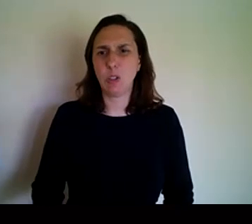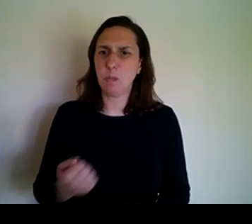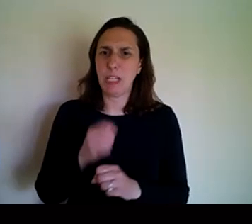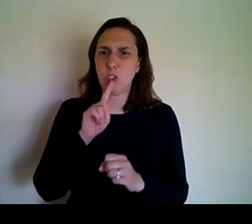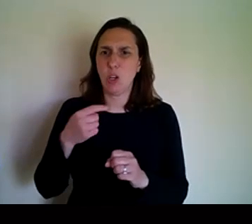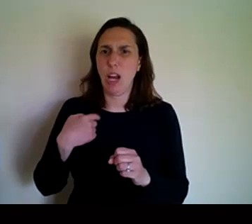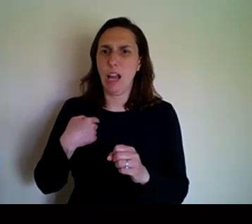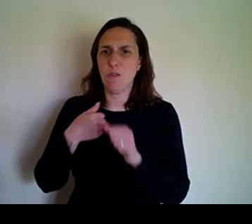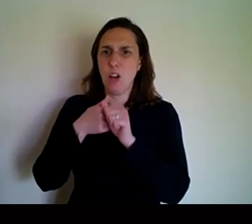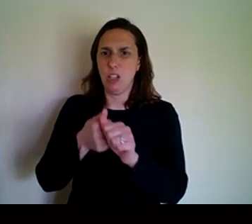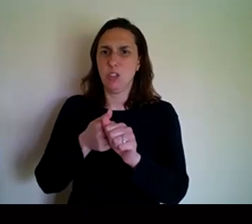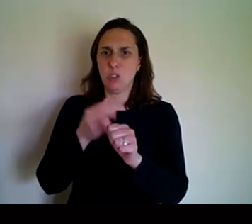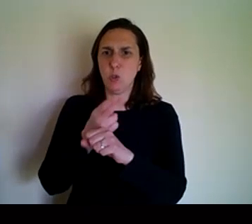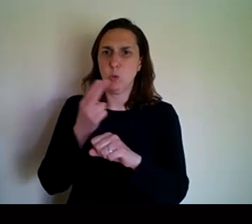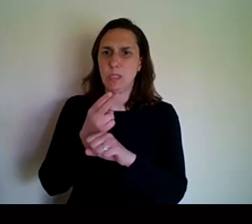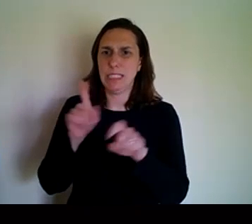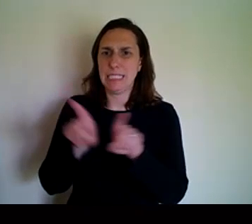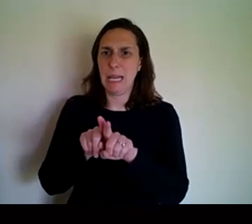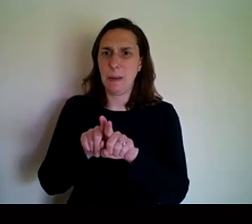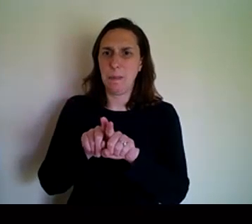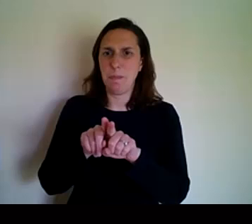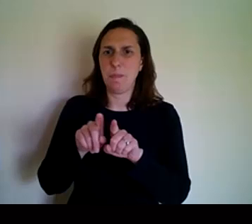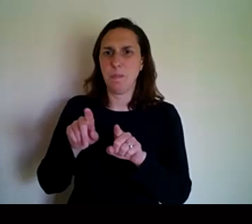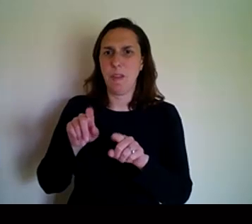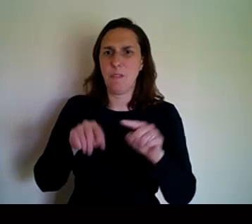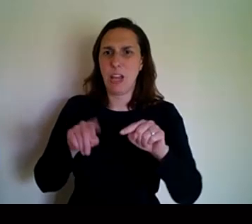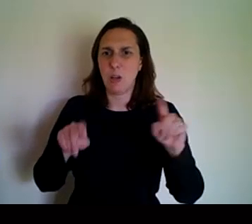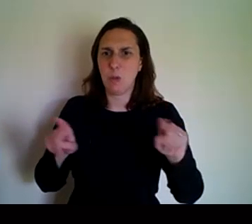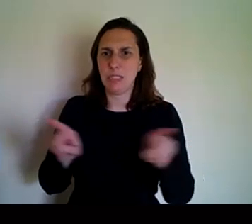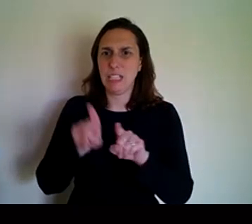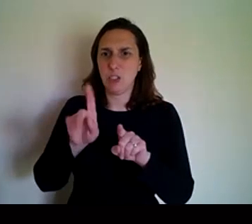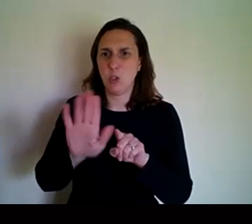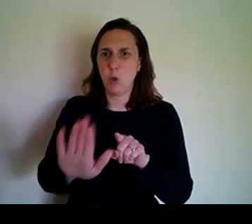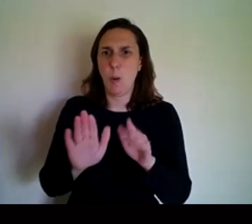Are they using a negative bx? Yes. All right, so